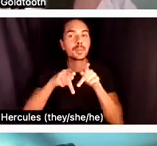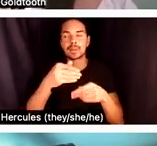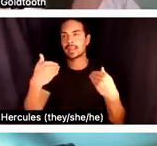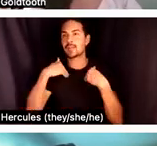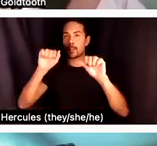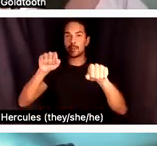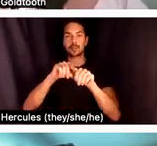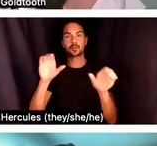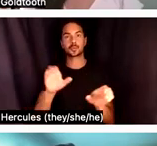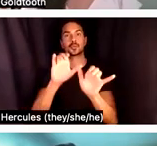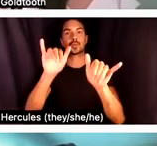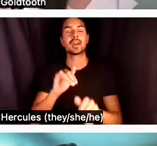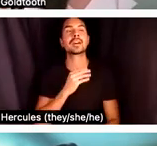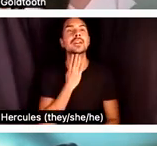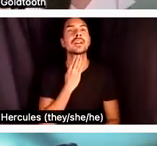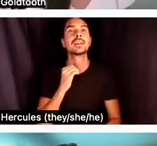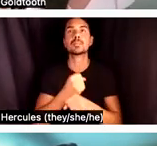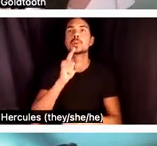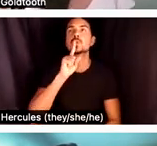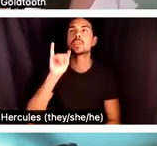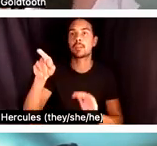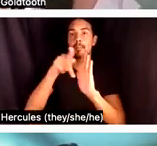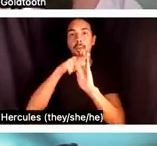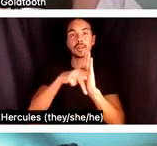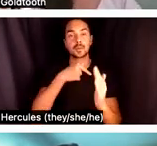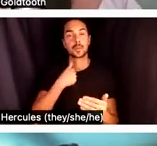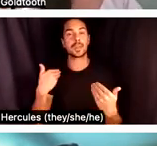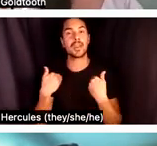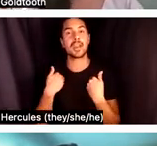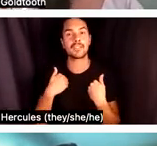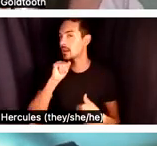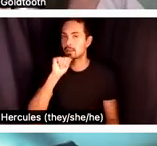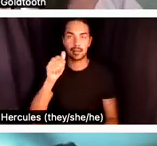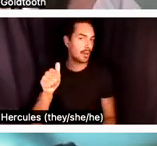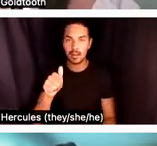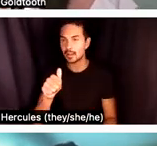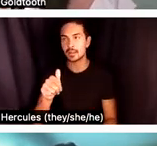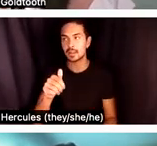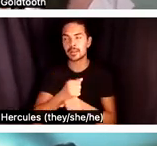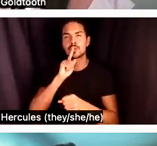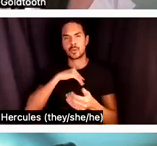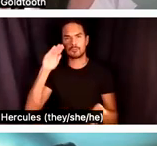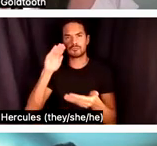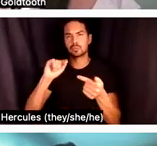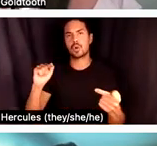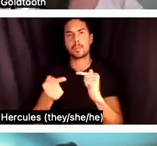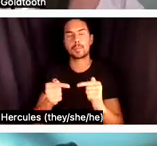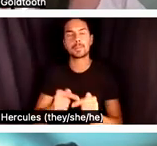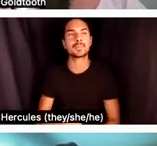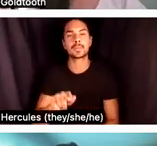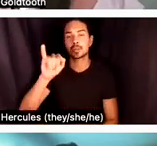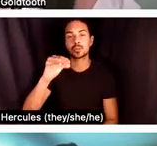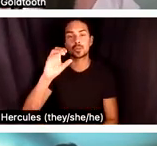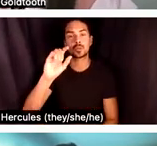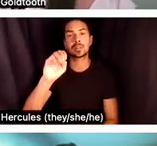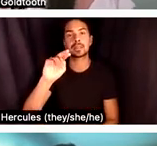do that and making sure that the policies we have are not harmful. And then, you know, there's Jolene putting the